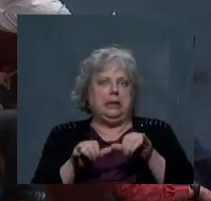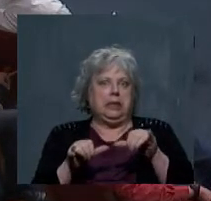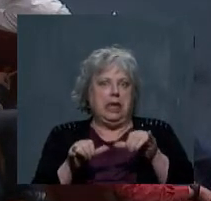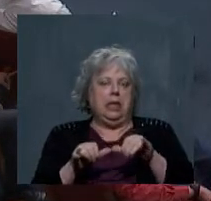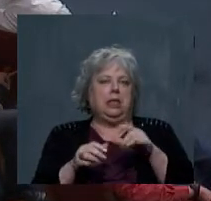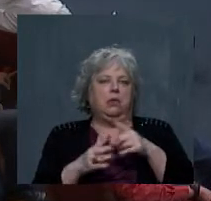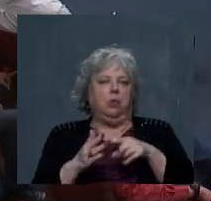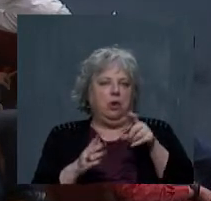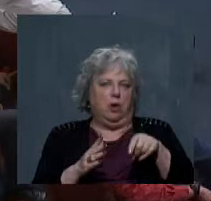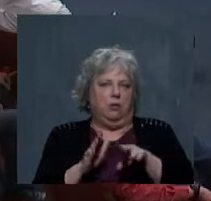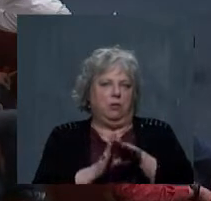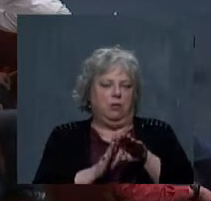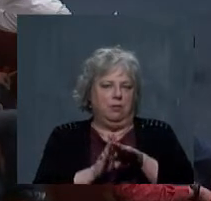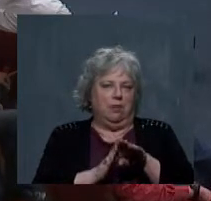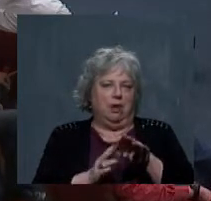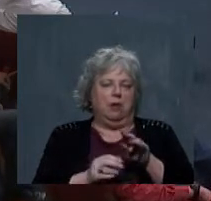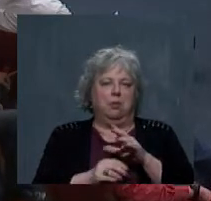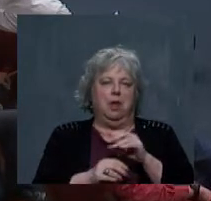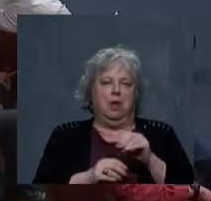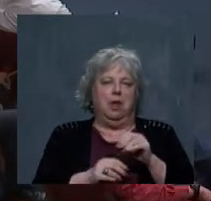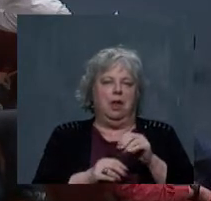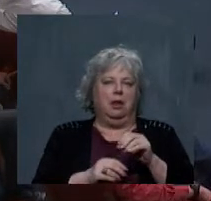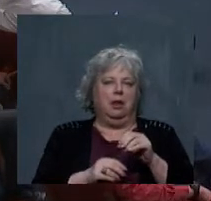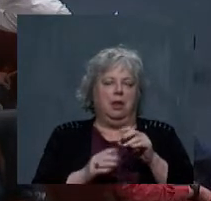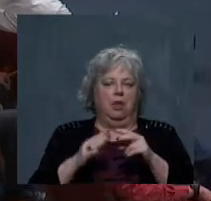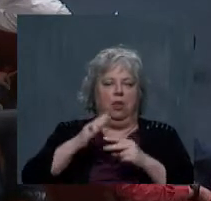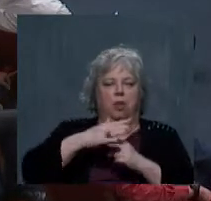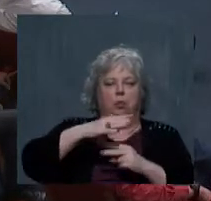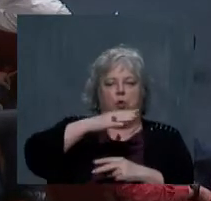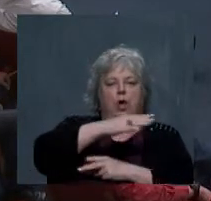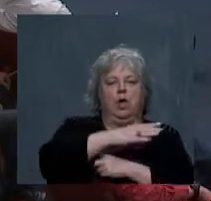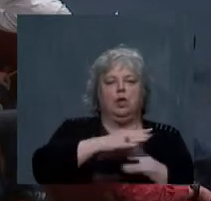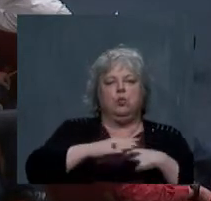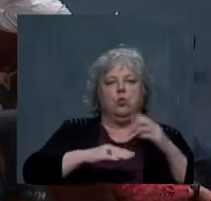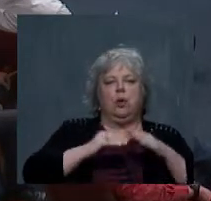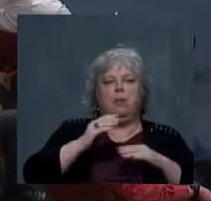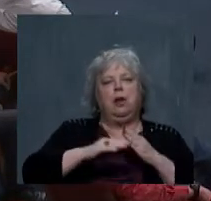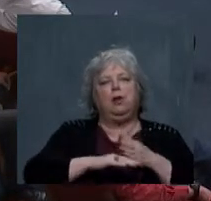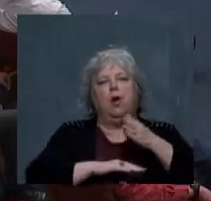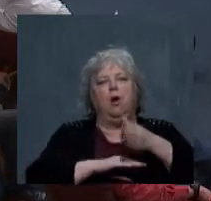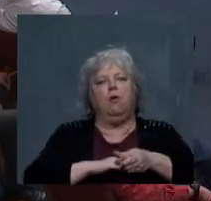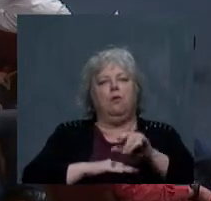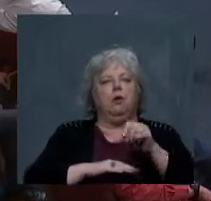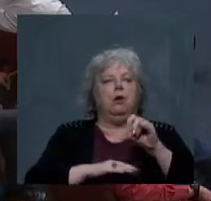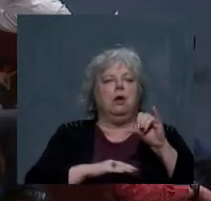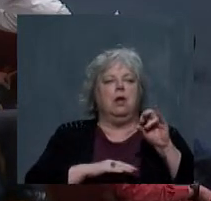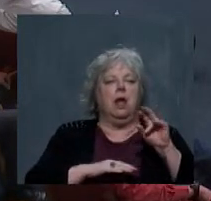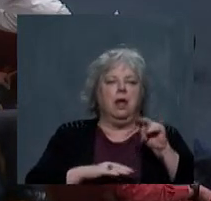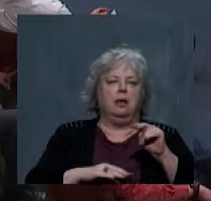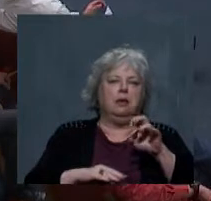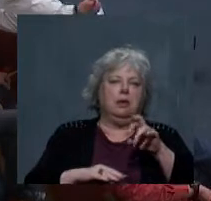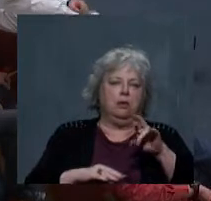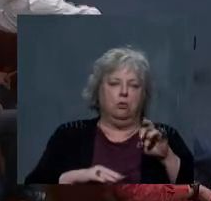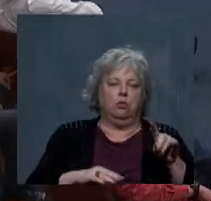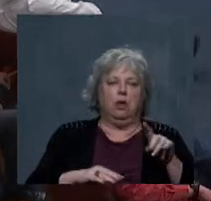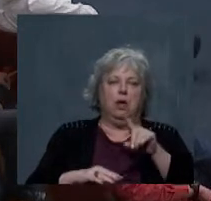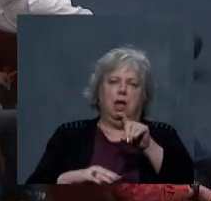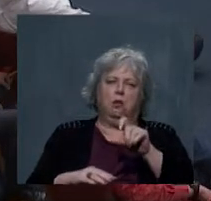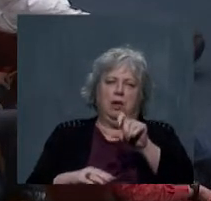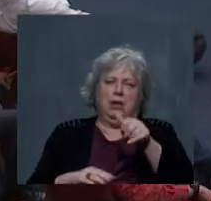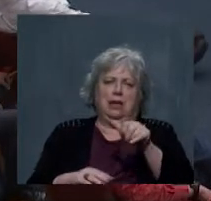what you have to develop. And the length of the bridge that we built over Ison Creek is 110 lineal feet